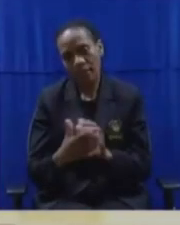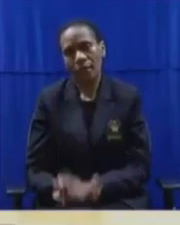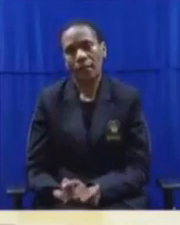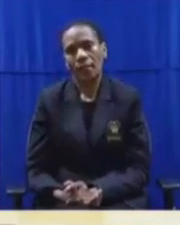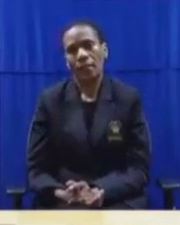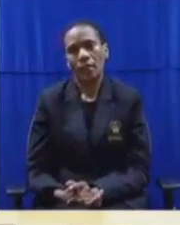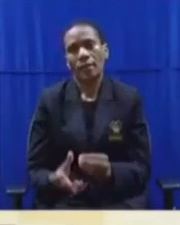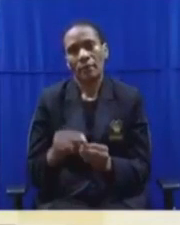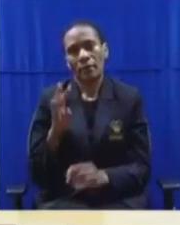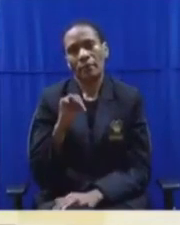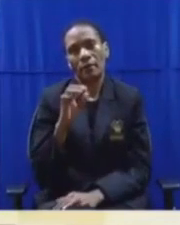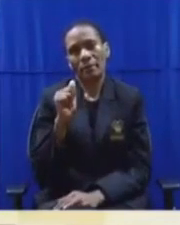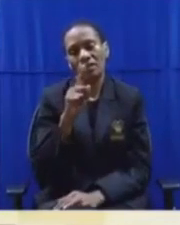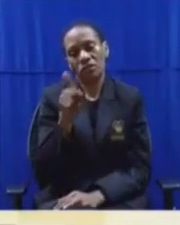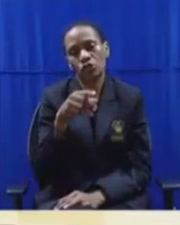Honourable Mazzone.